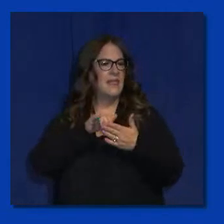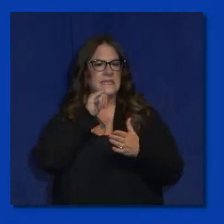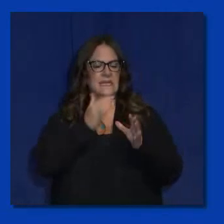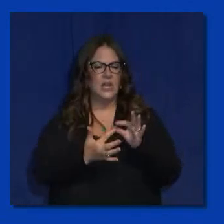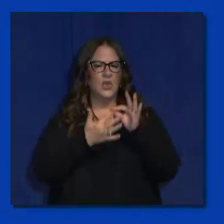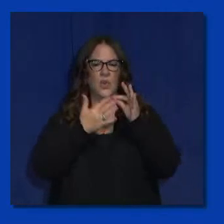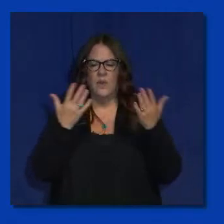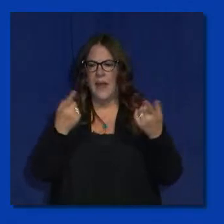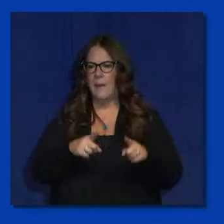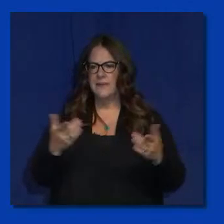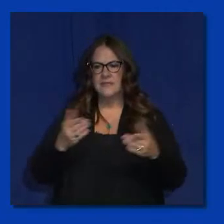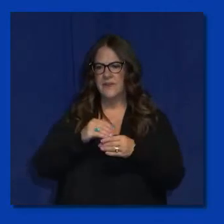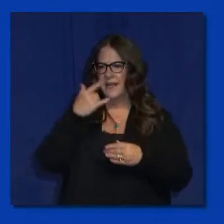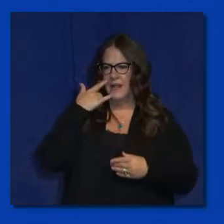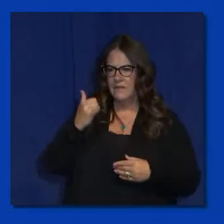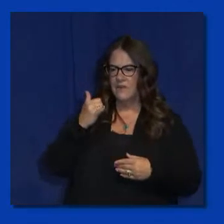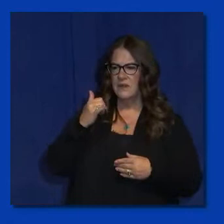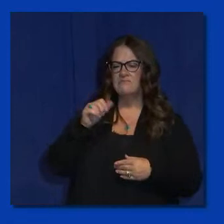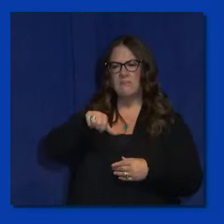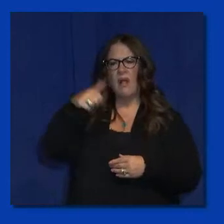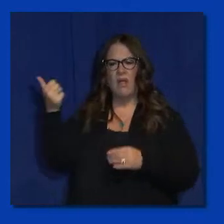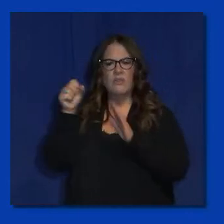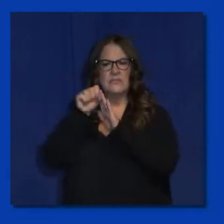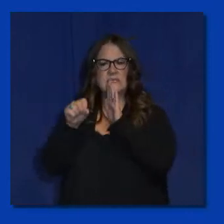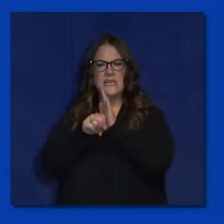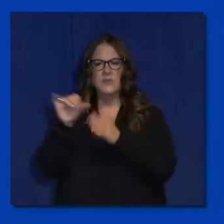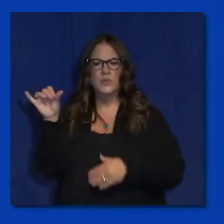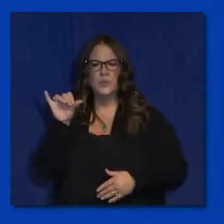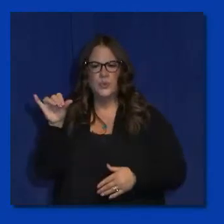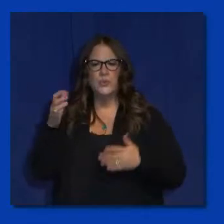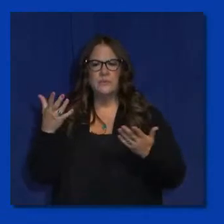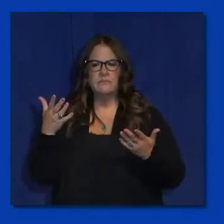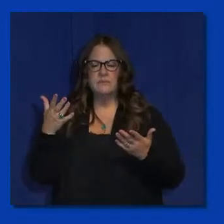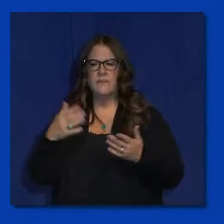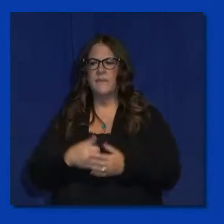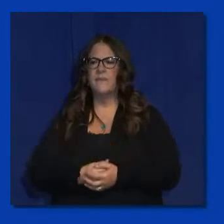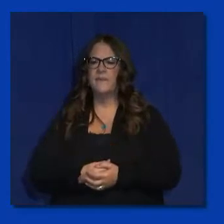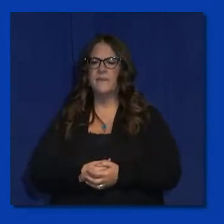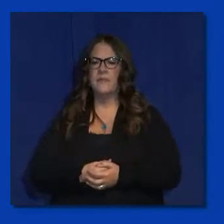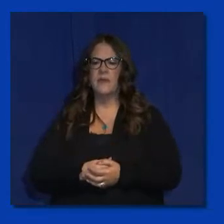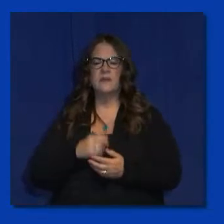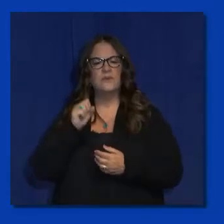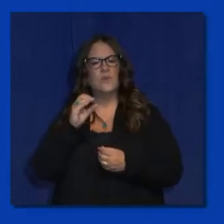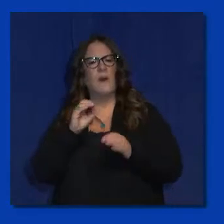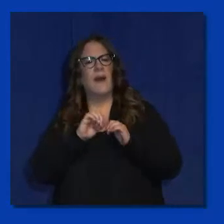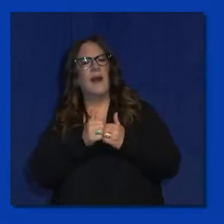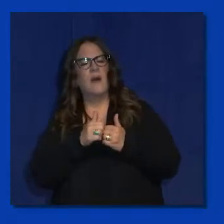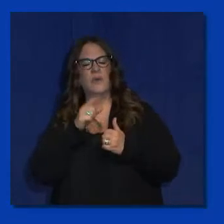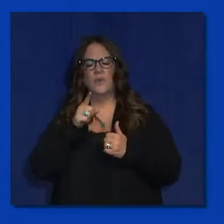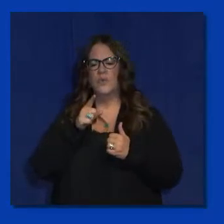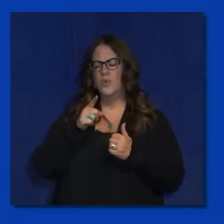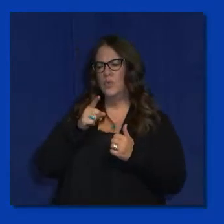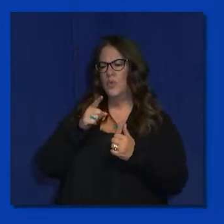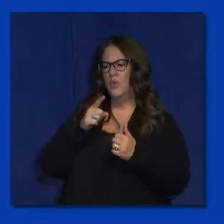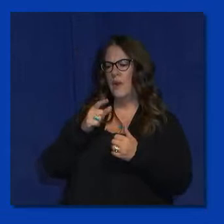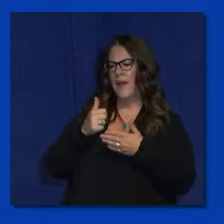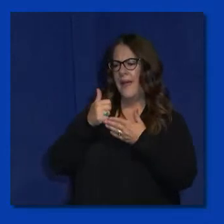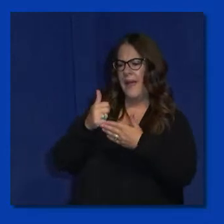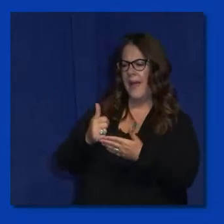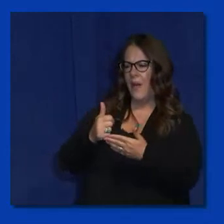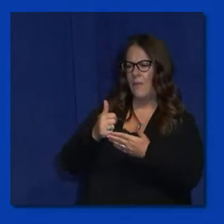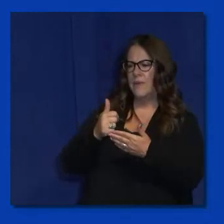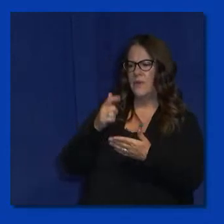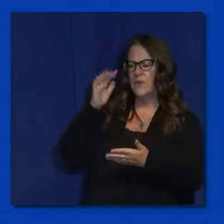to California, it's happened all across this country. How do you help soften the blow of that